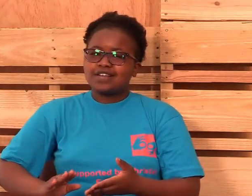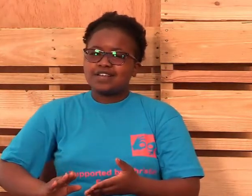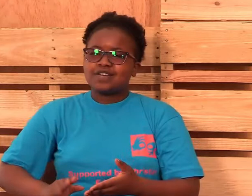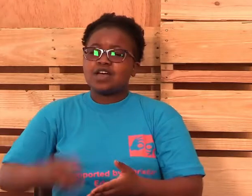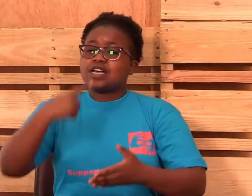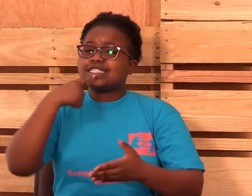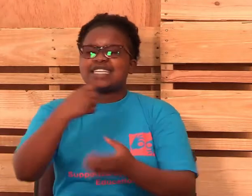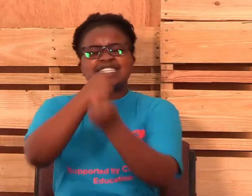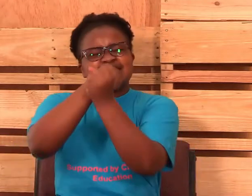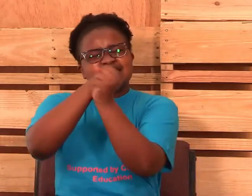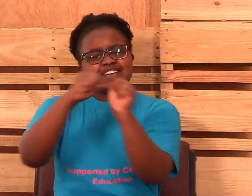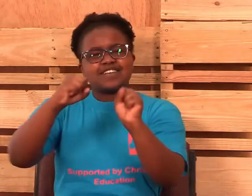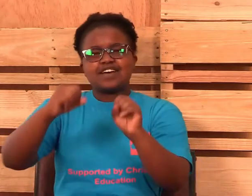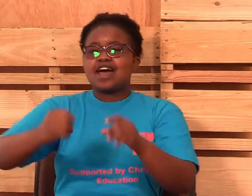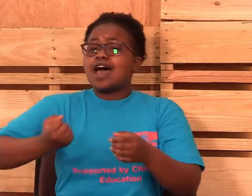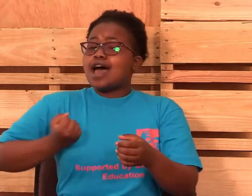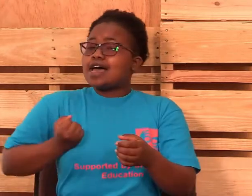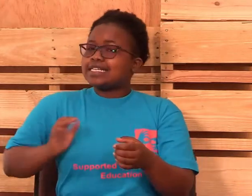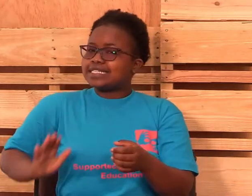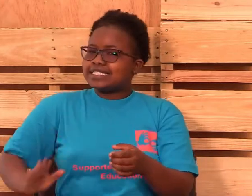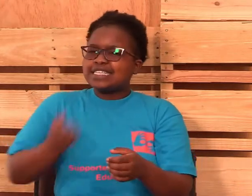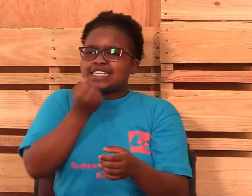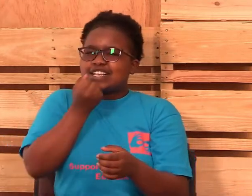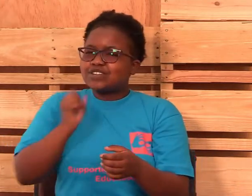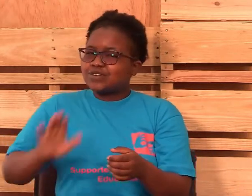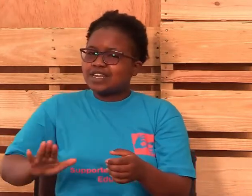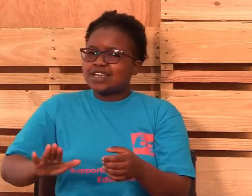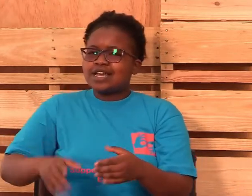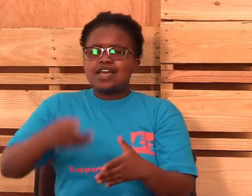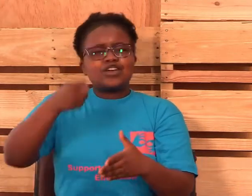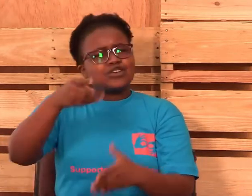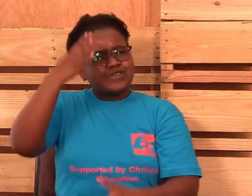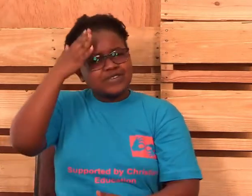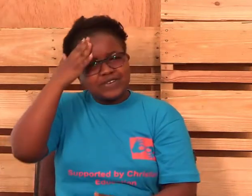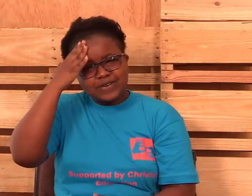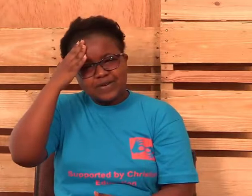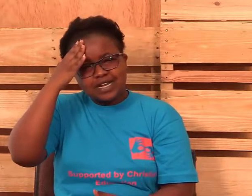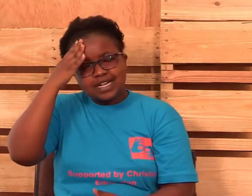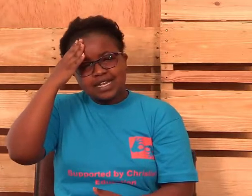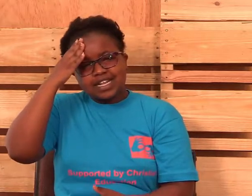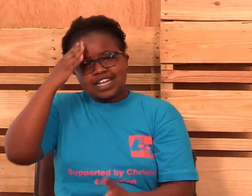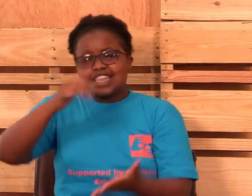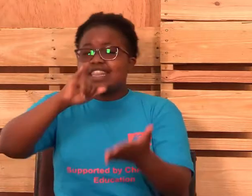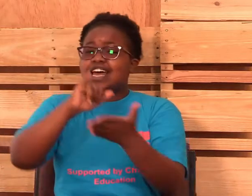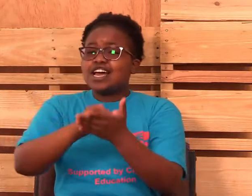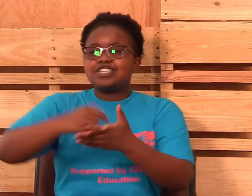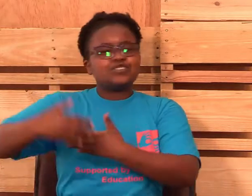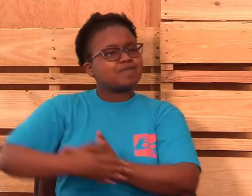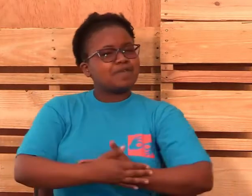would save our sons and daughters? Did you know that